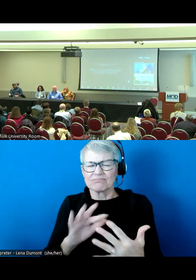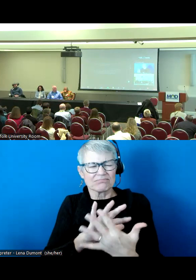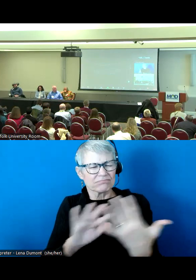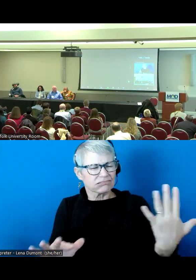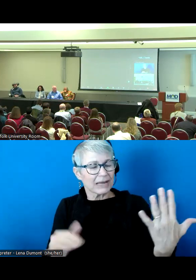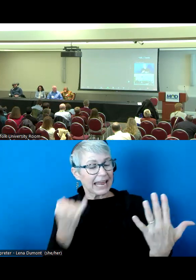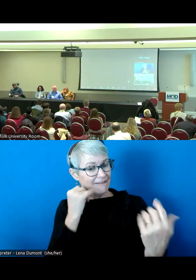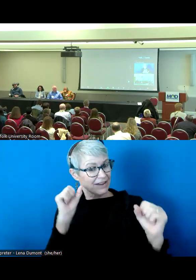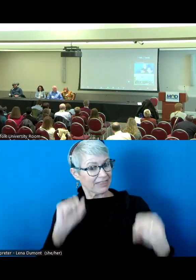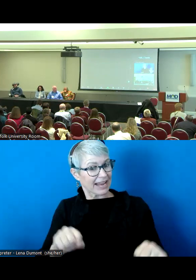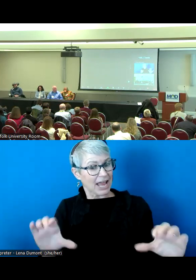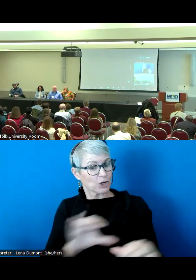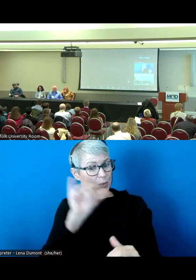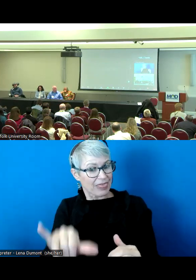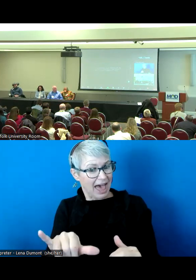achieved.